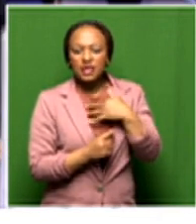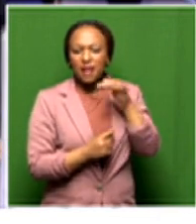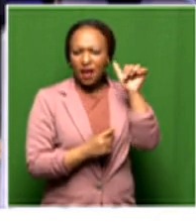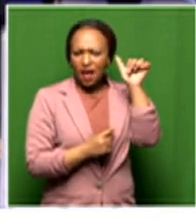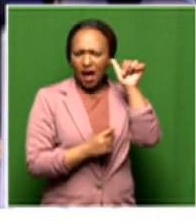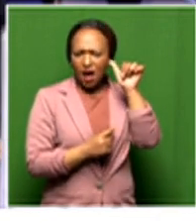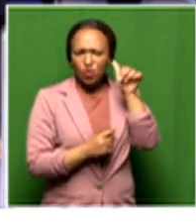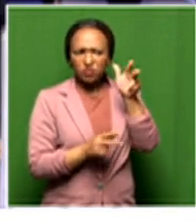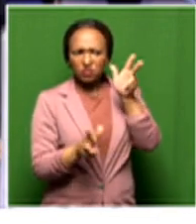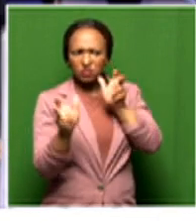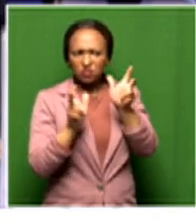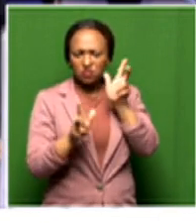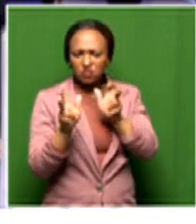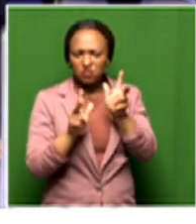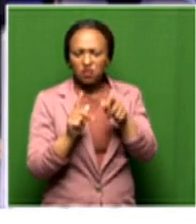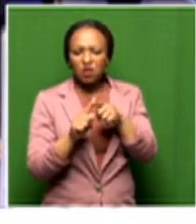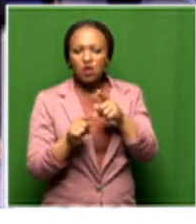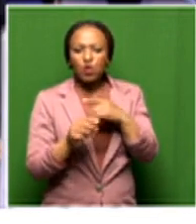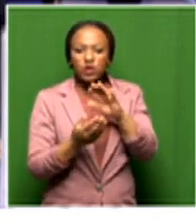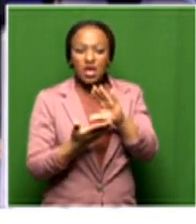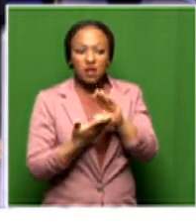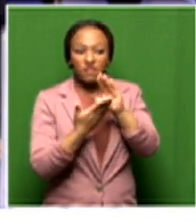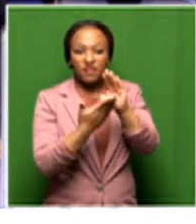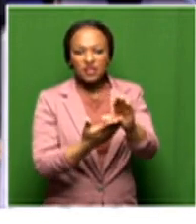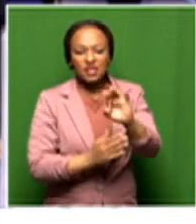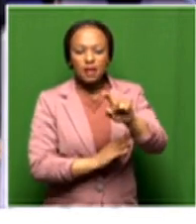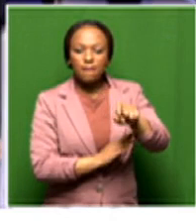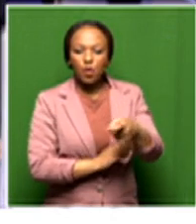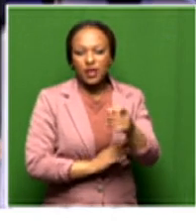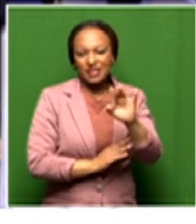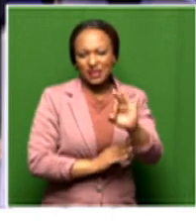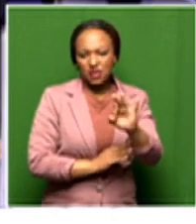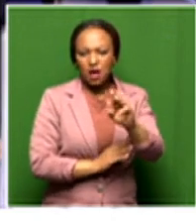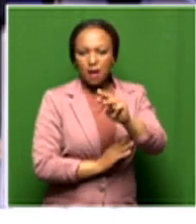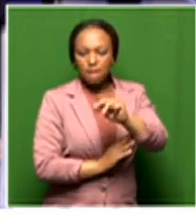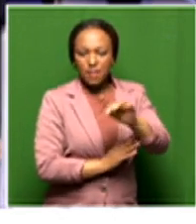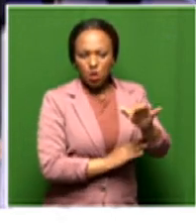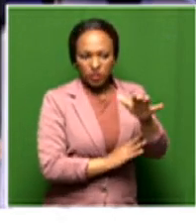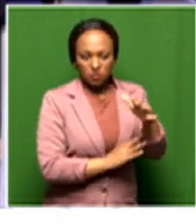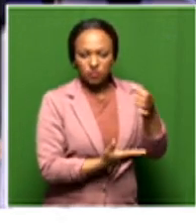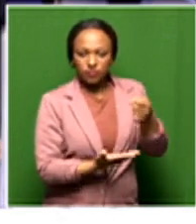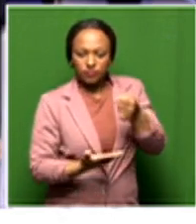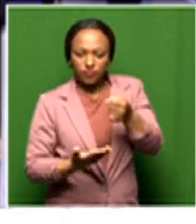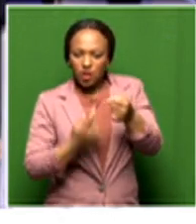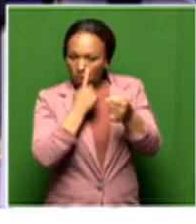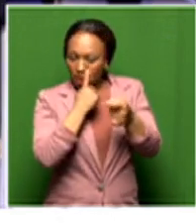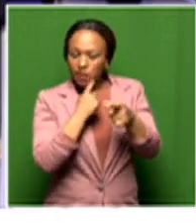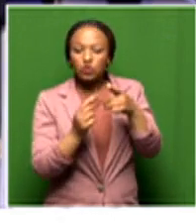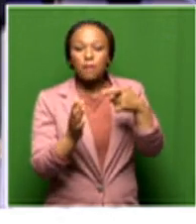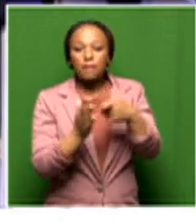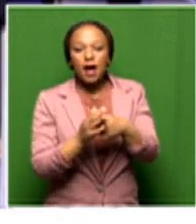hailing. And in fact, the investment of 3.3 million rand was to procure loud